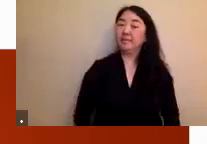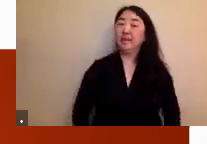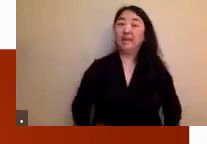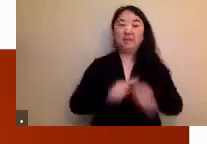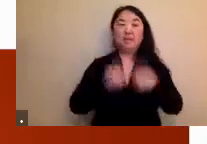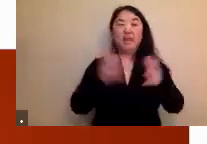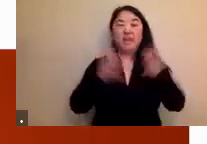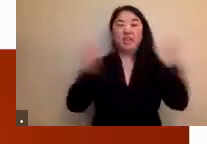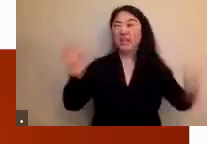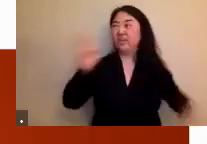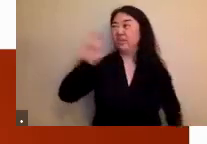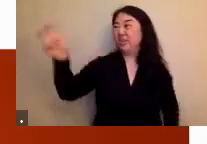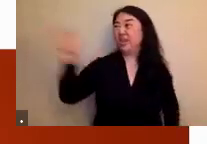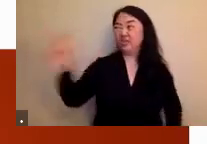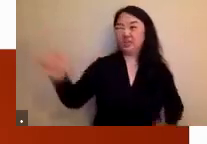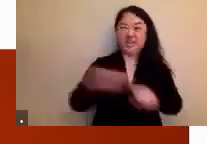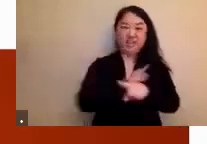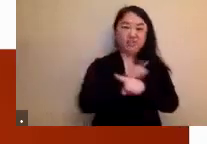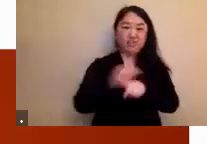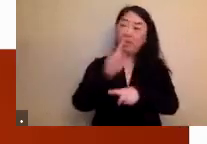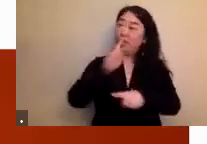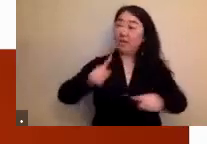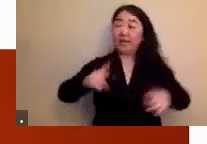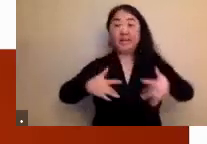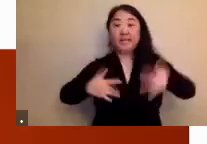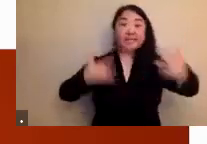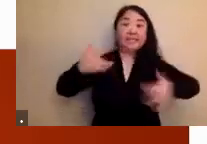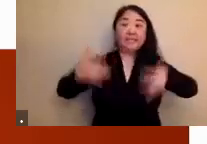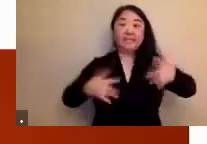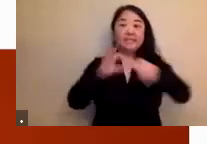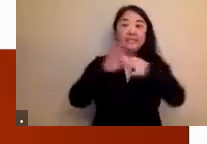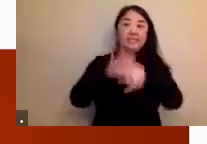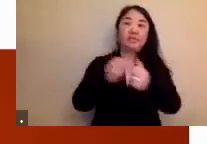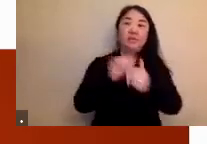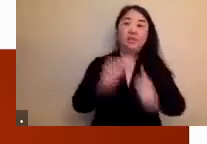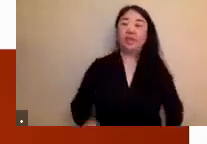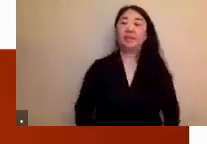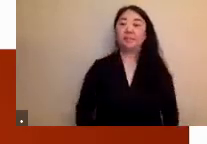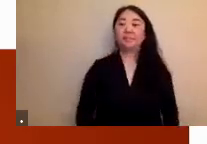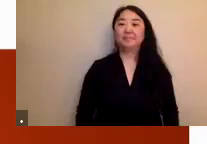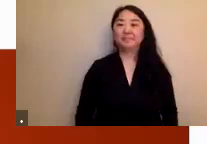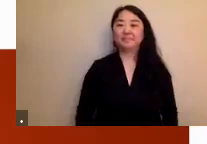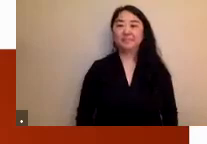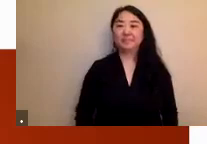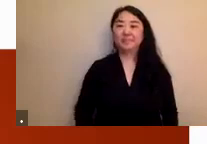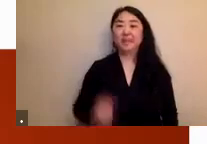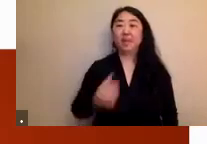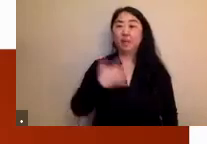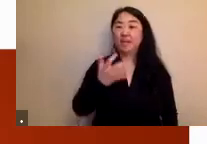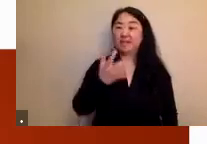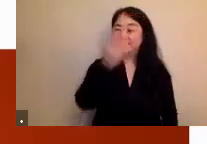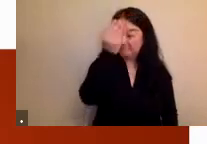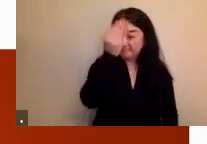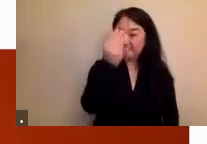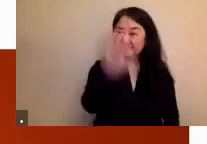transportation industries that is really excited about it. I also want to say just briefly, when we're looking